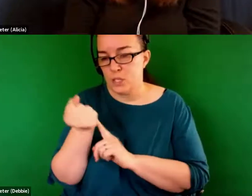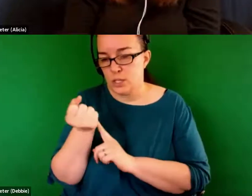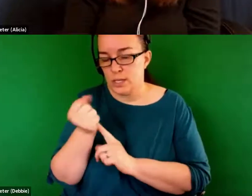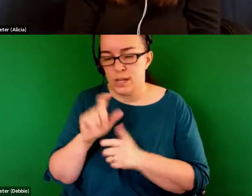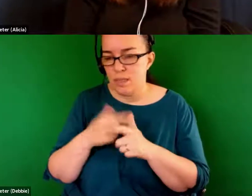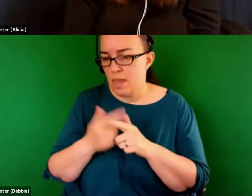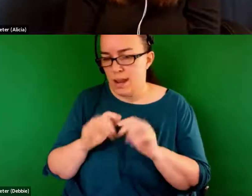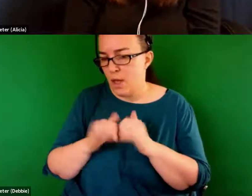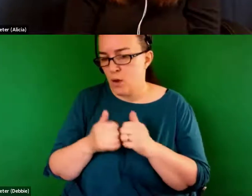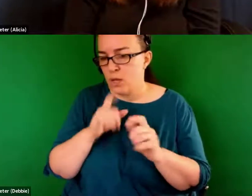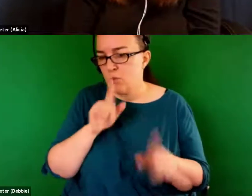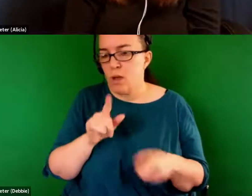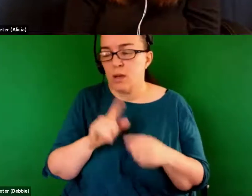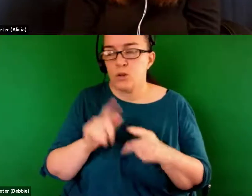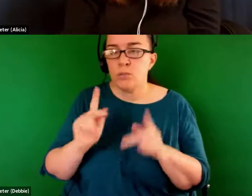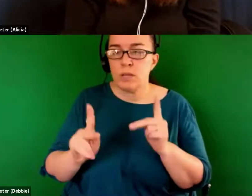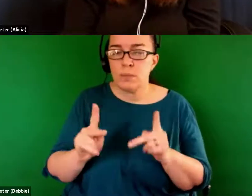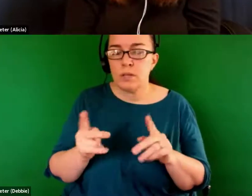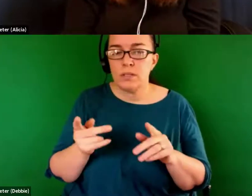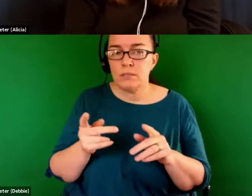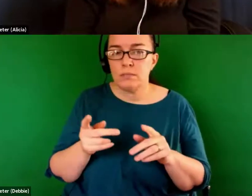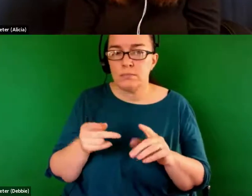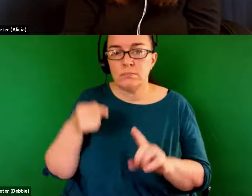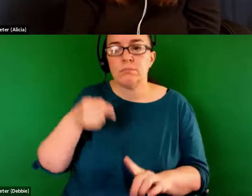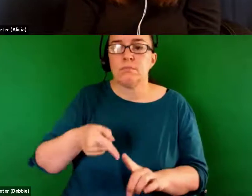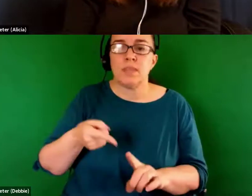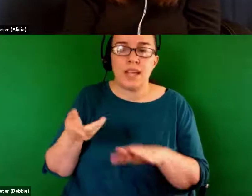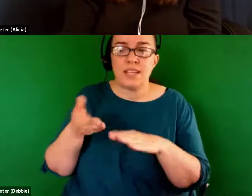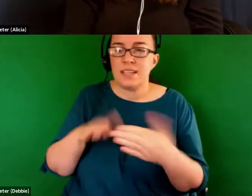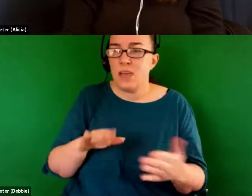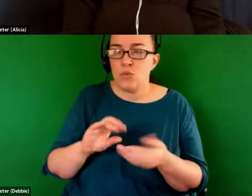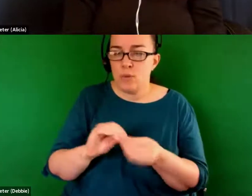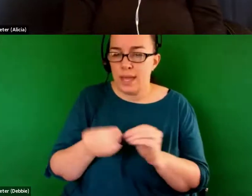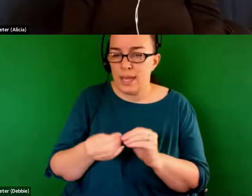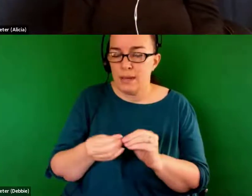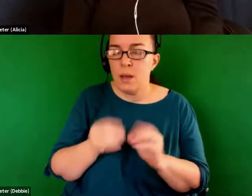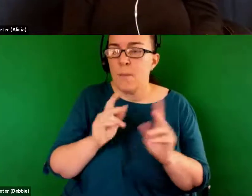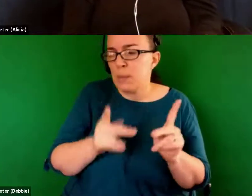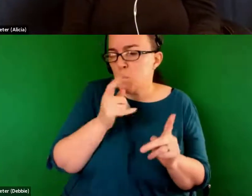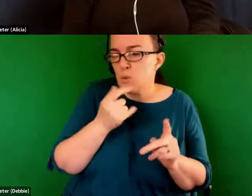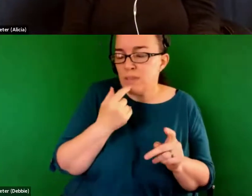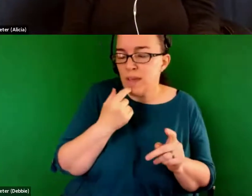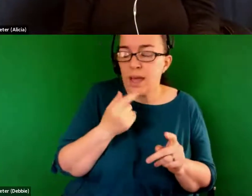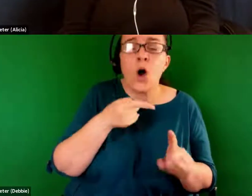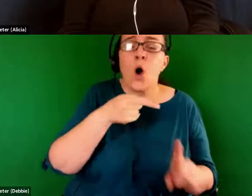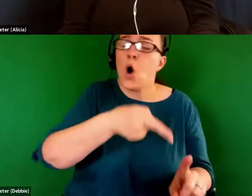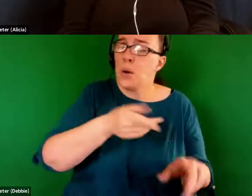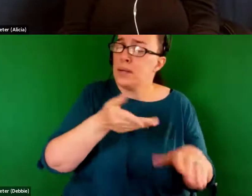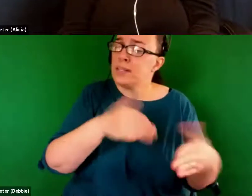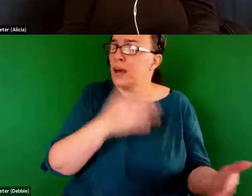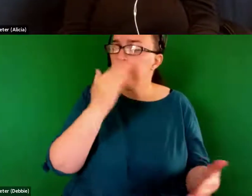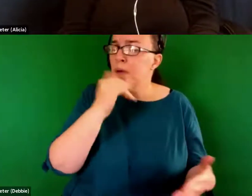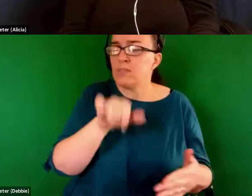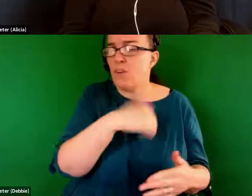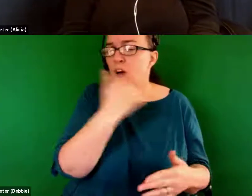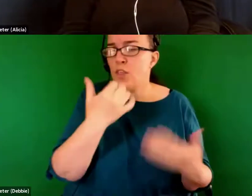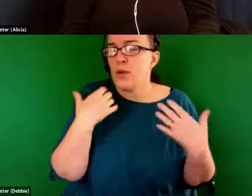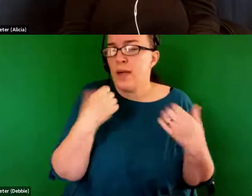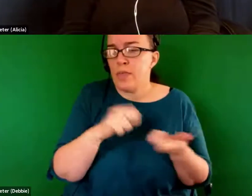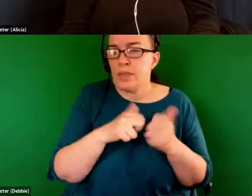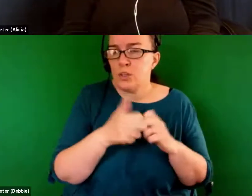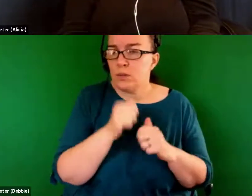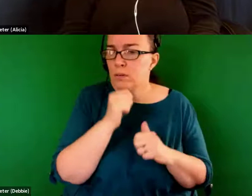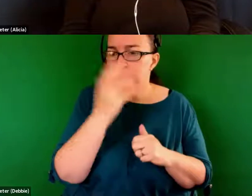respond to the death rate question that those who died did so because of the other health issue rather than